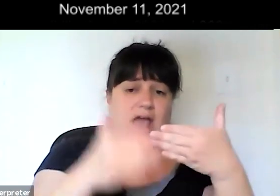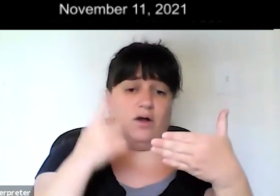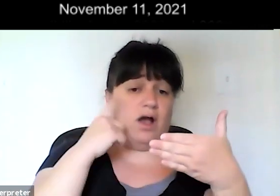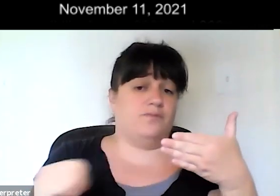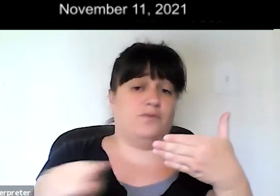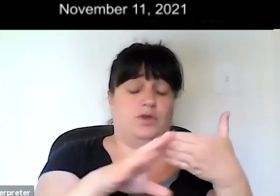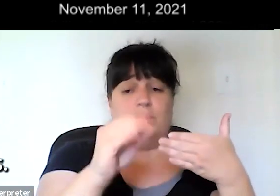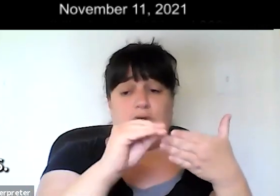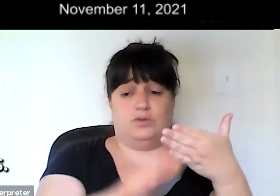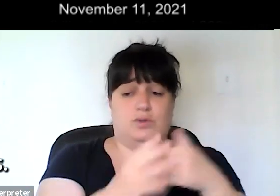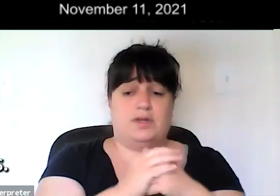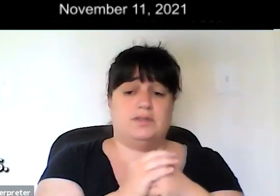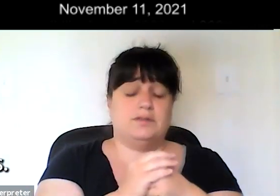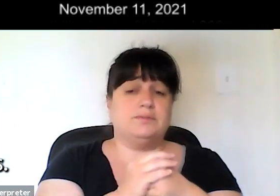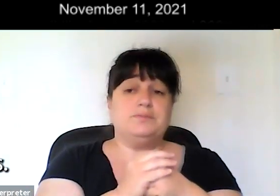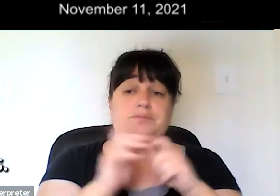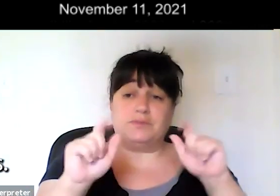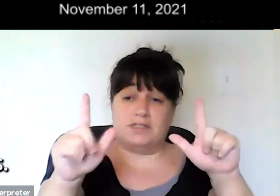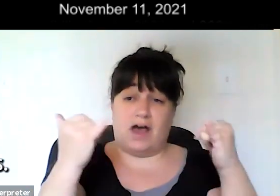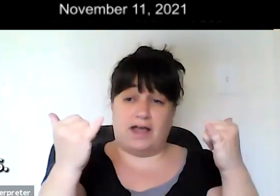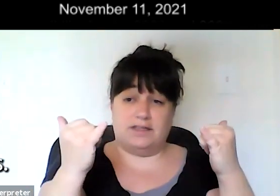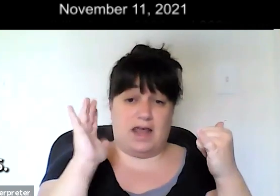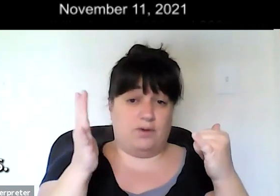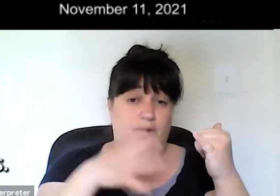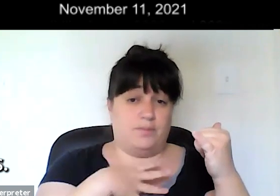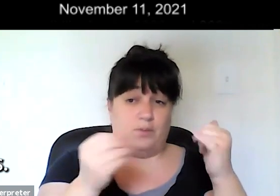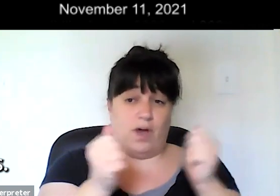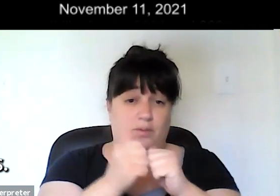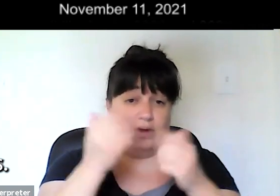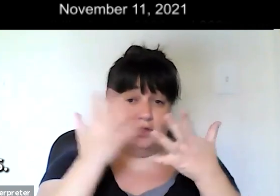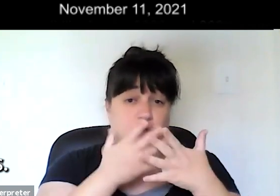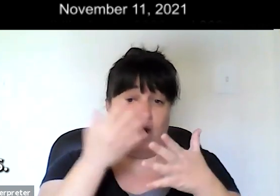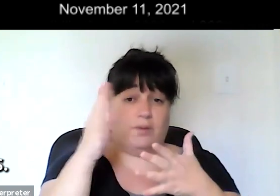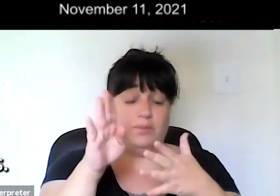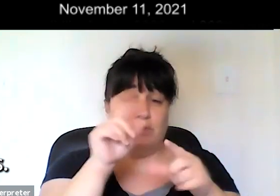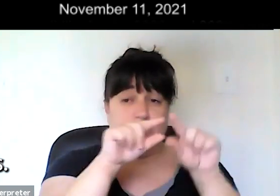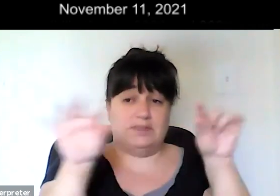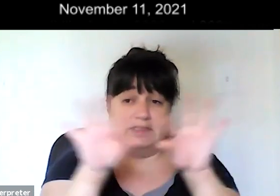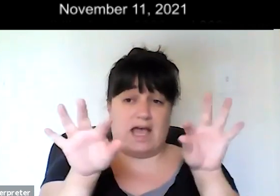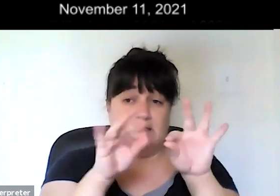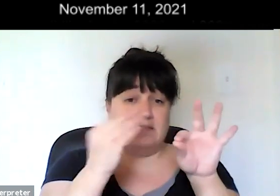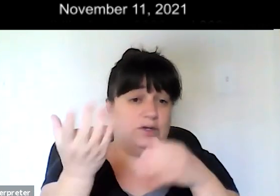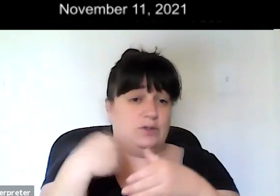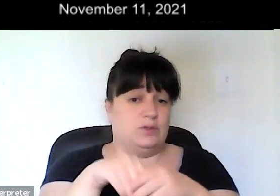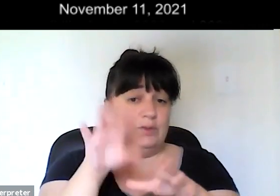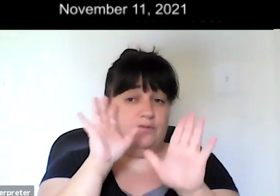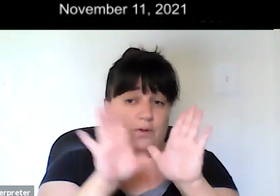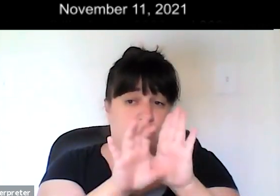and your students. Our slides today will be white with dark blue text and include photos.